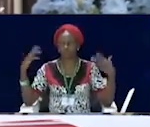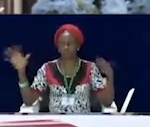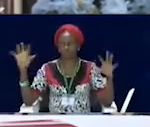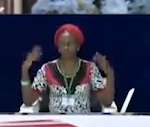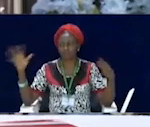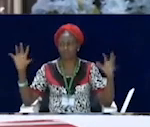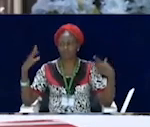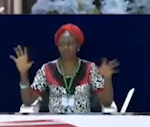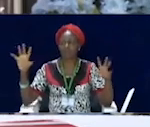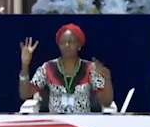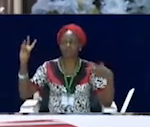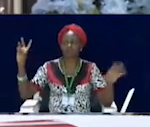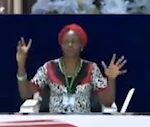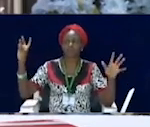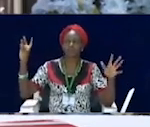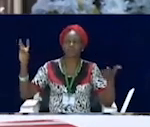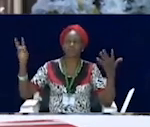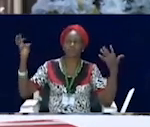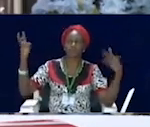6.